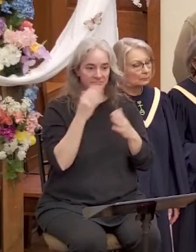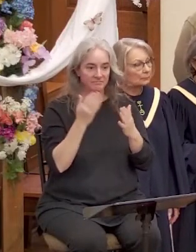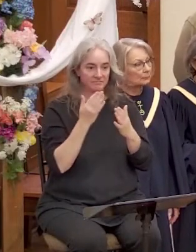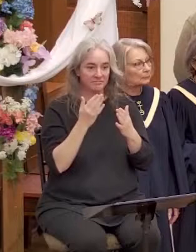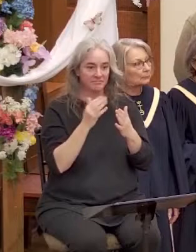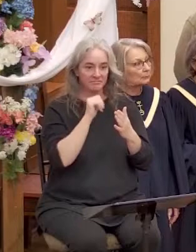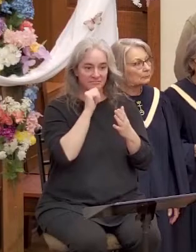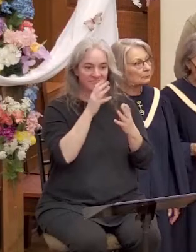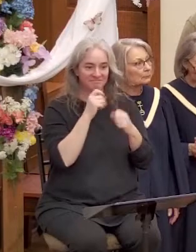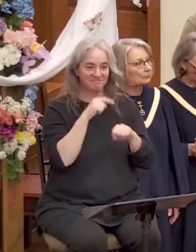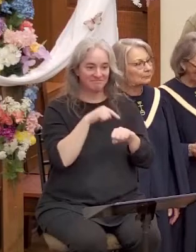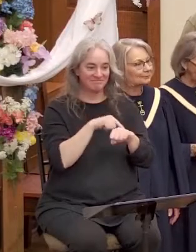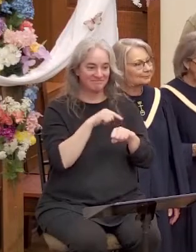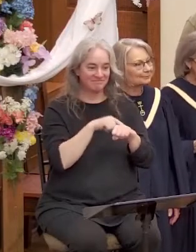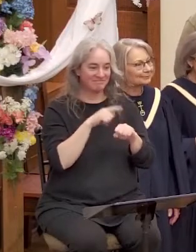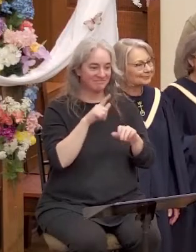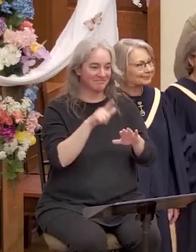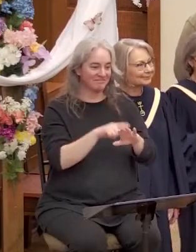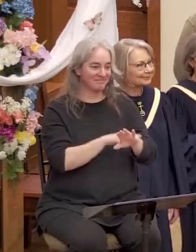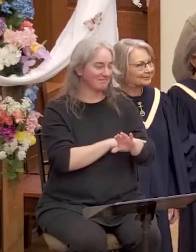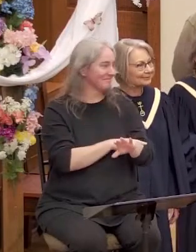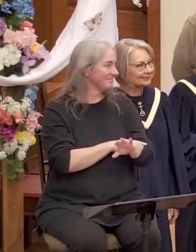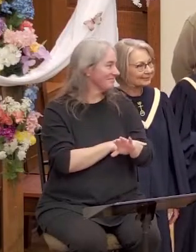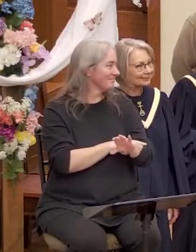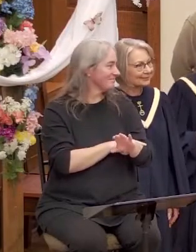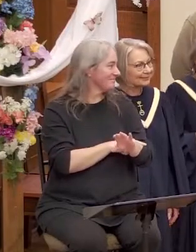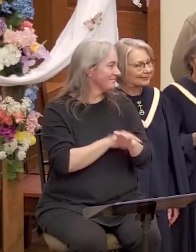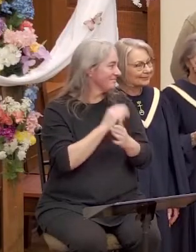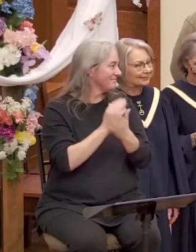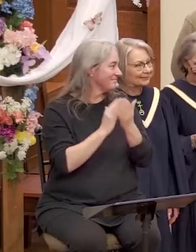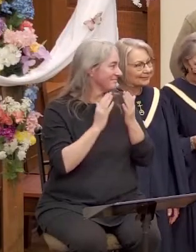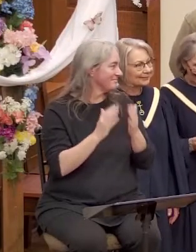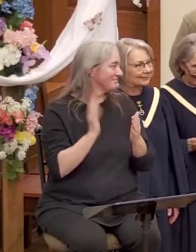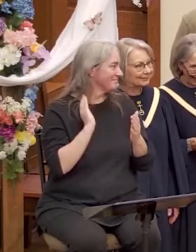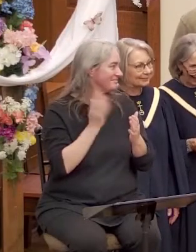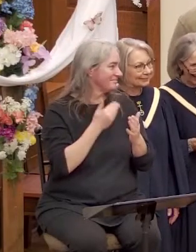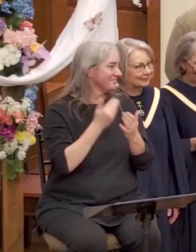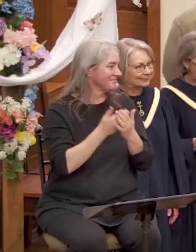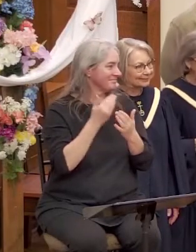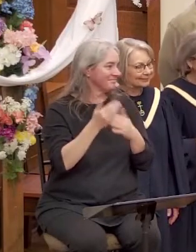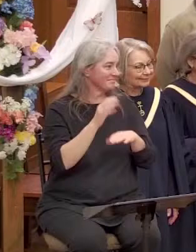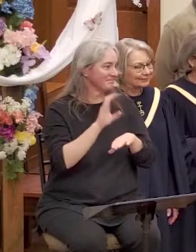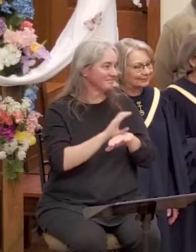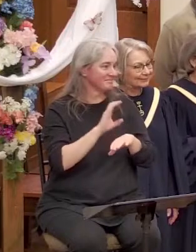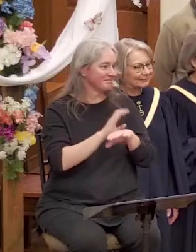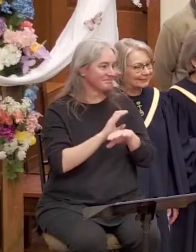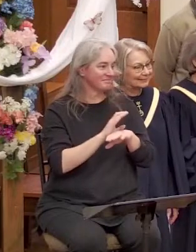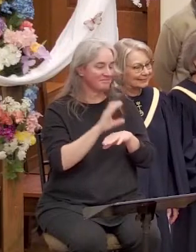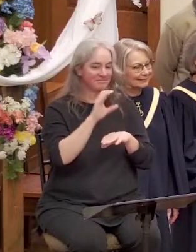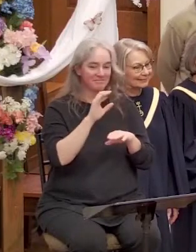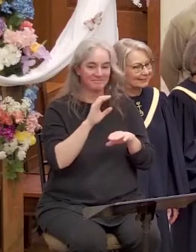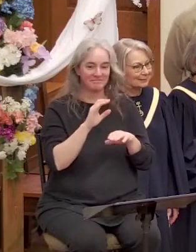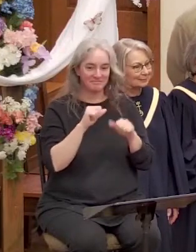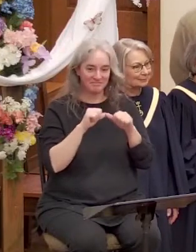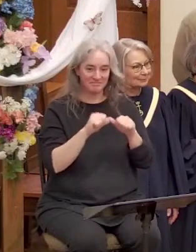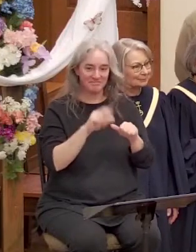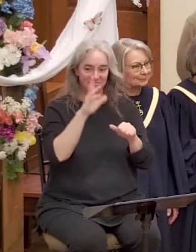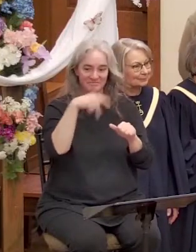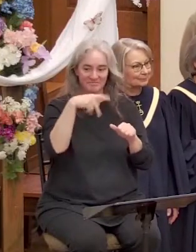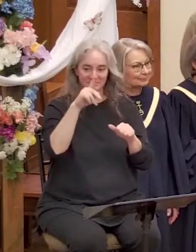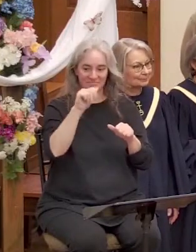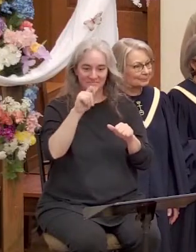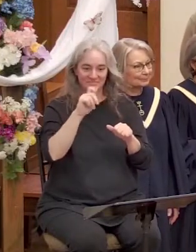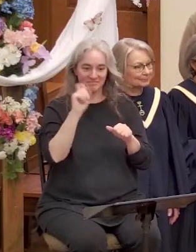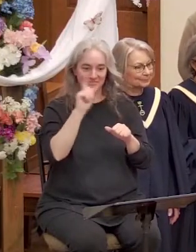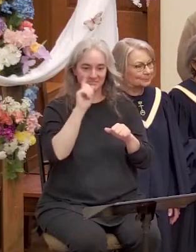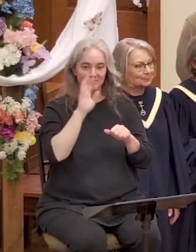this long. But somebody, we will give the congregation an ongoing update as to where we are on